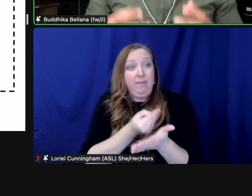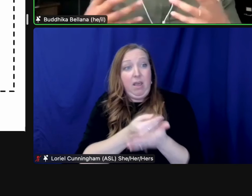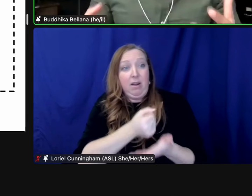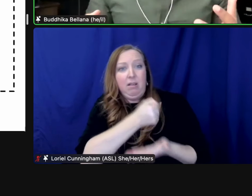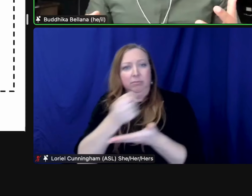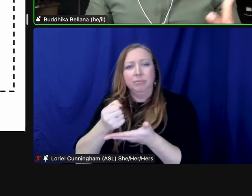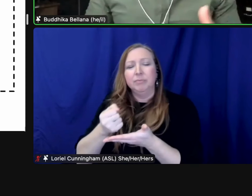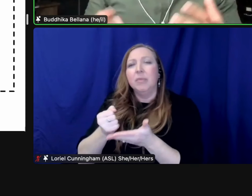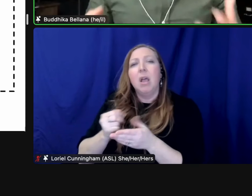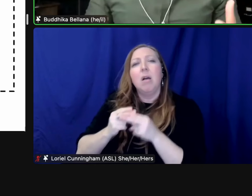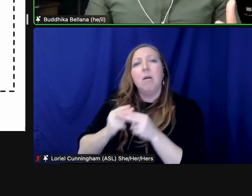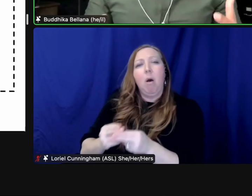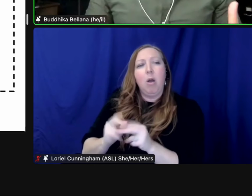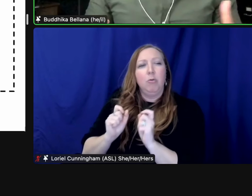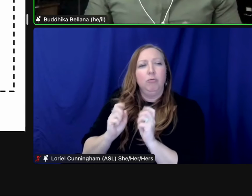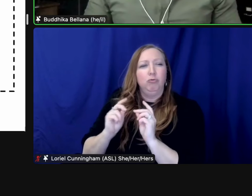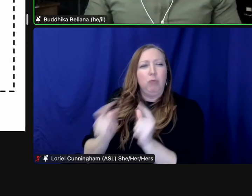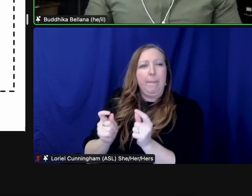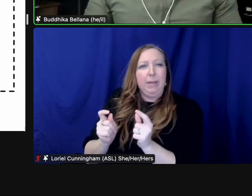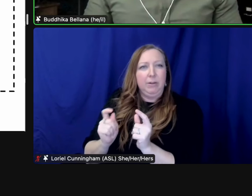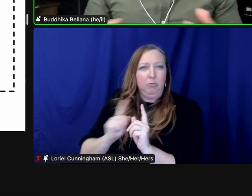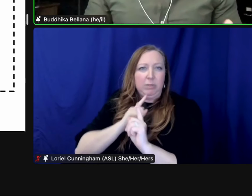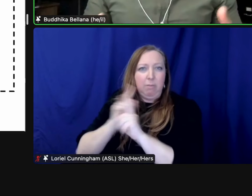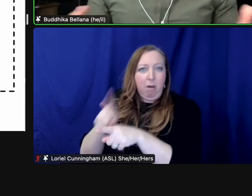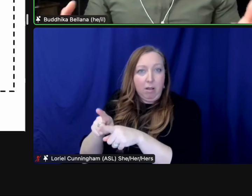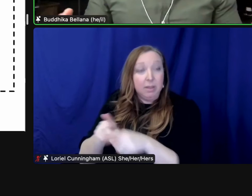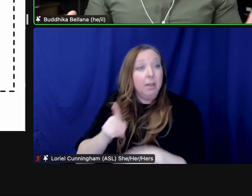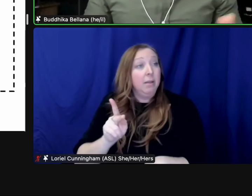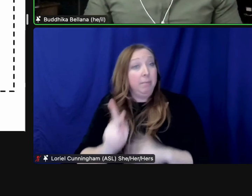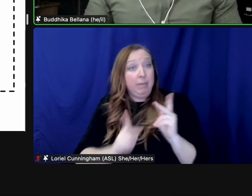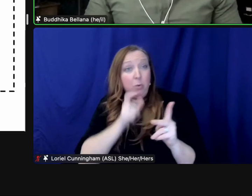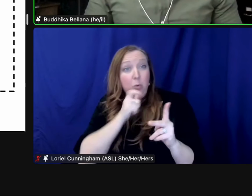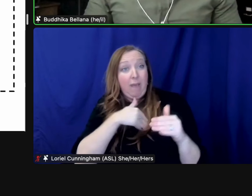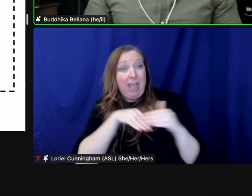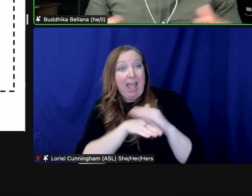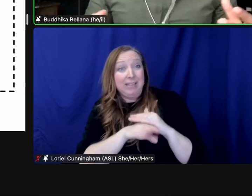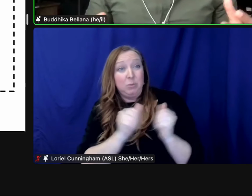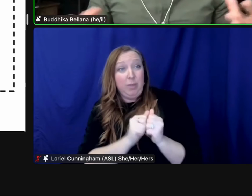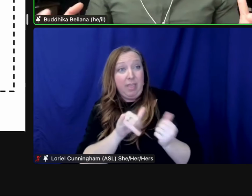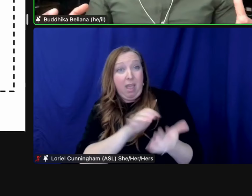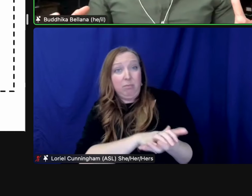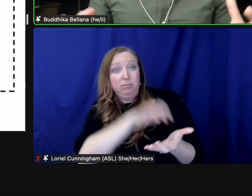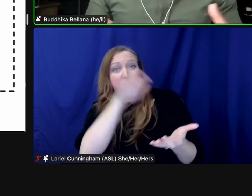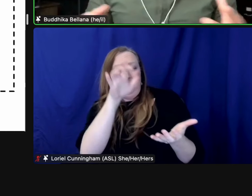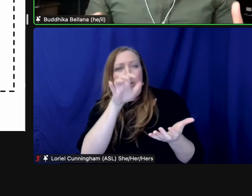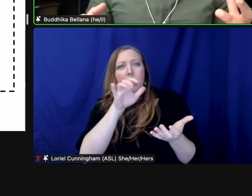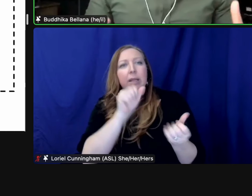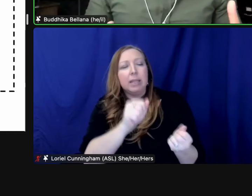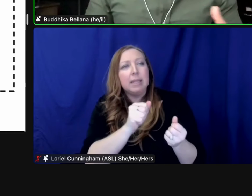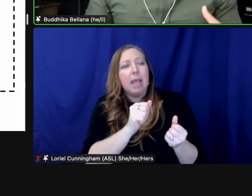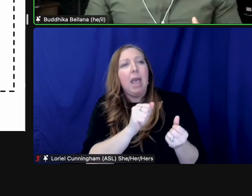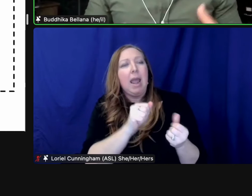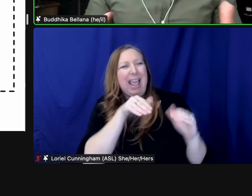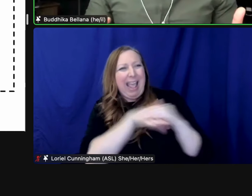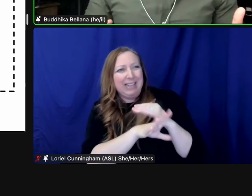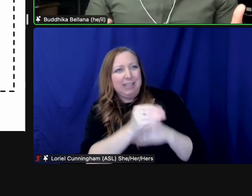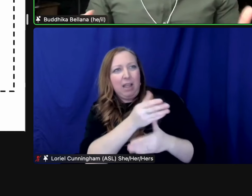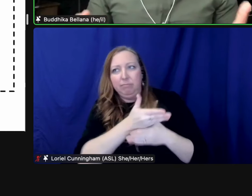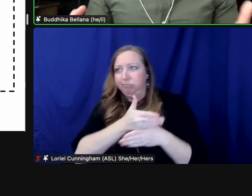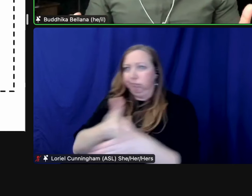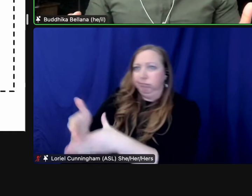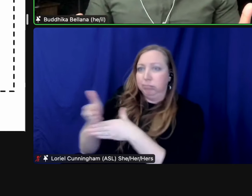people who have access to this kind of wealth to share it with individuals pretty much at no barrier. So if an individual reaches